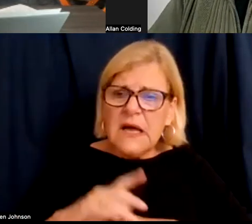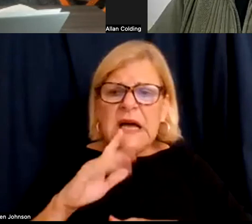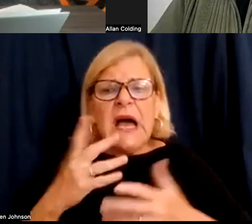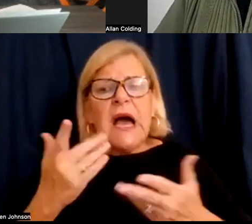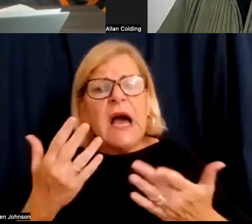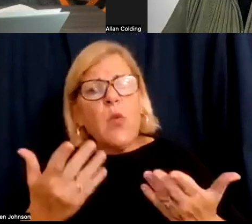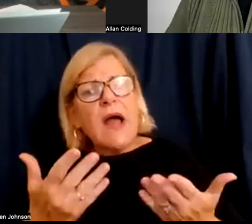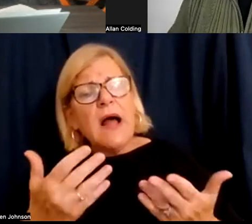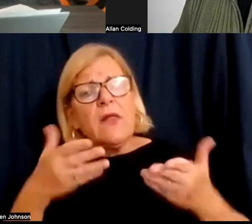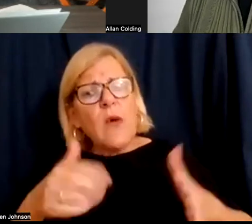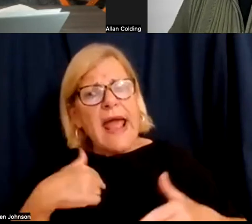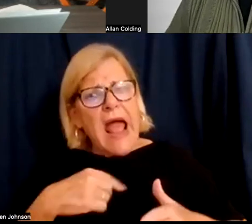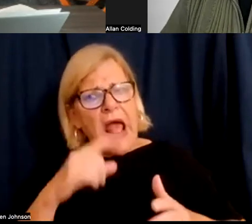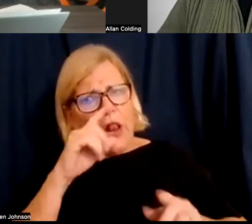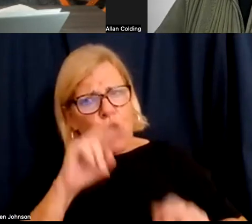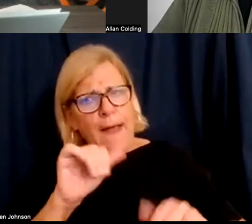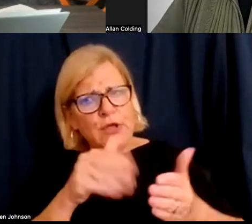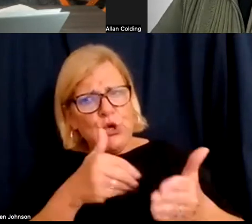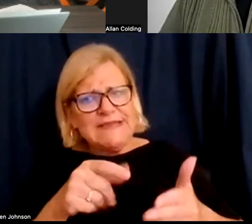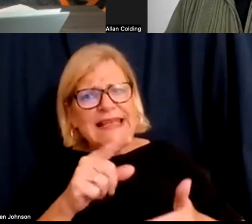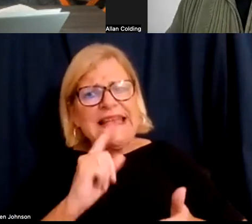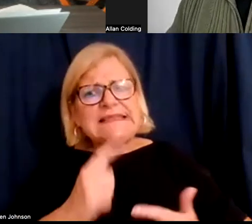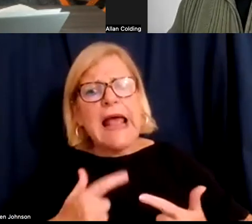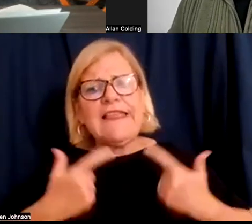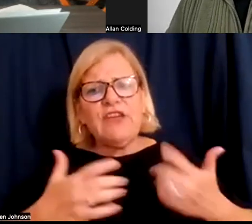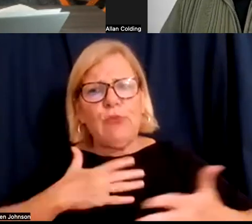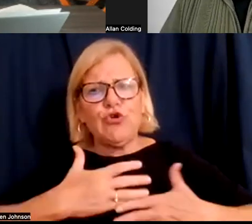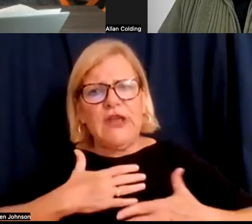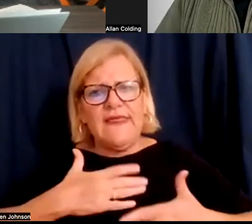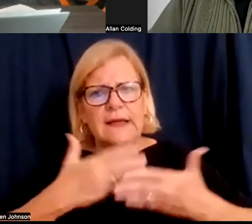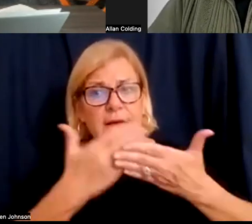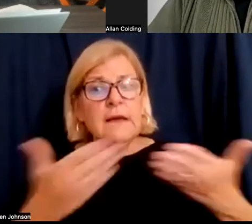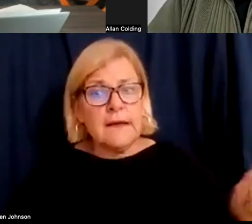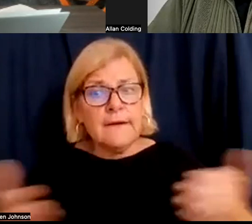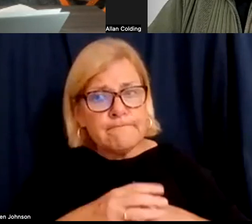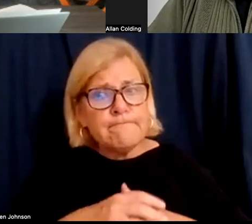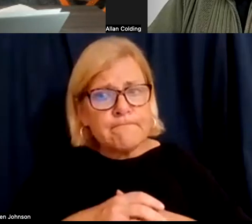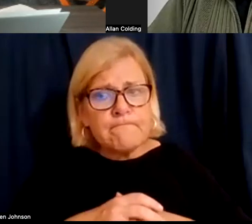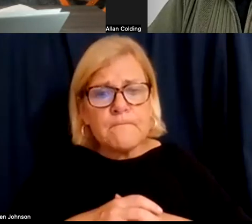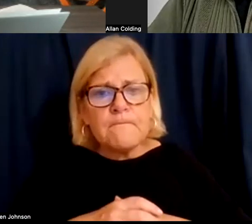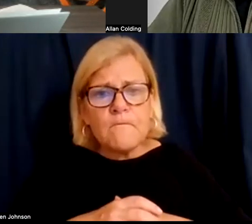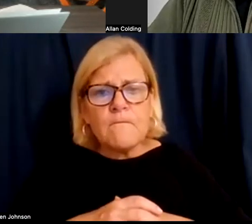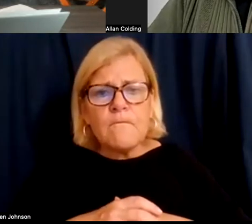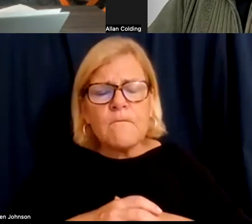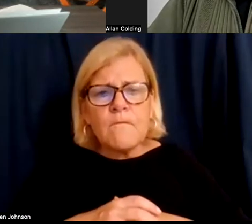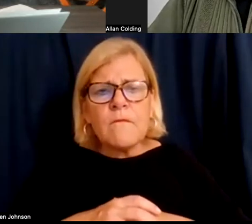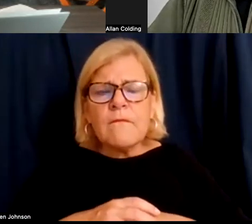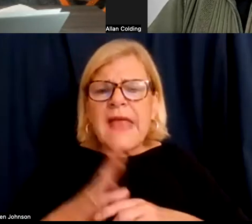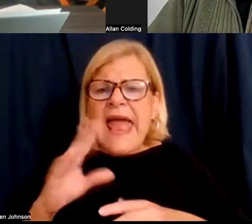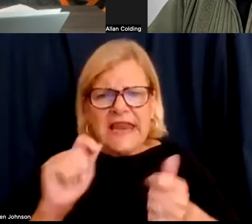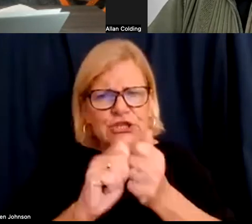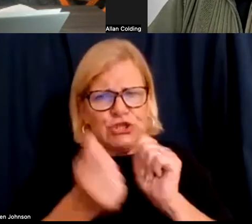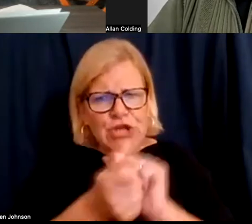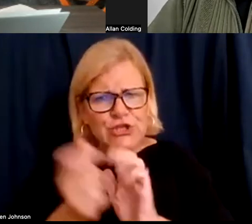Well, the way I look at music is that it's a living, breathing organism. Okay, and it changes second